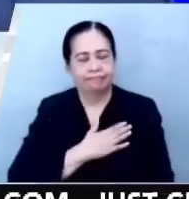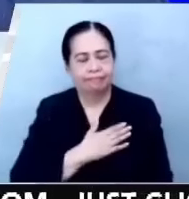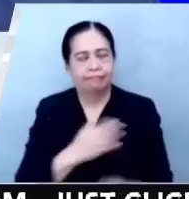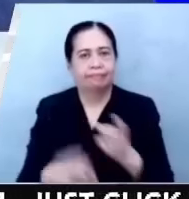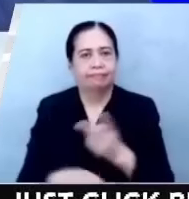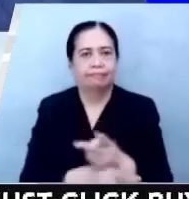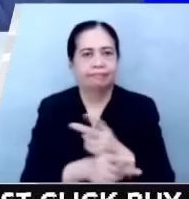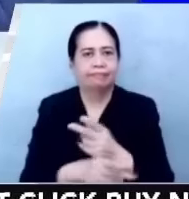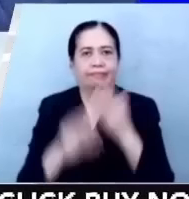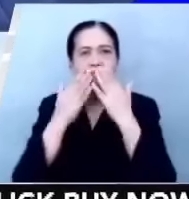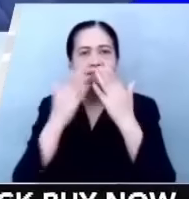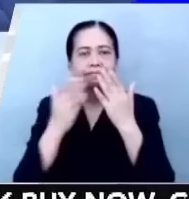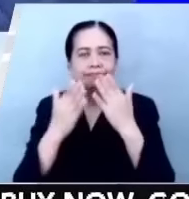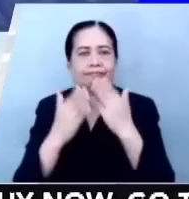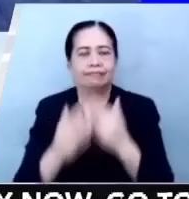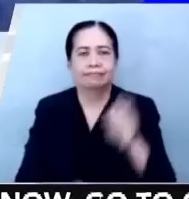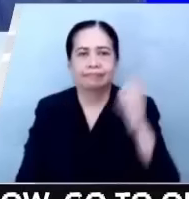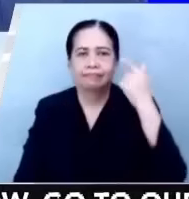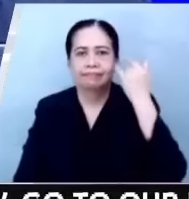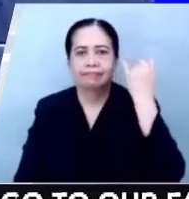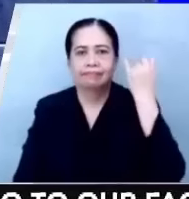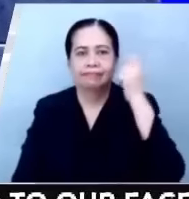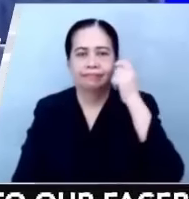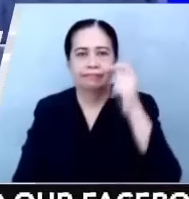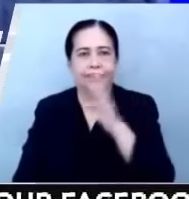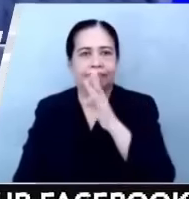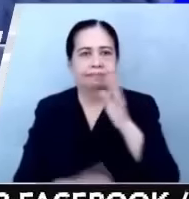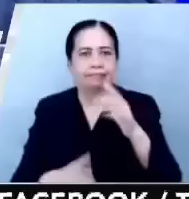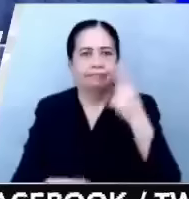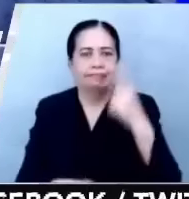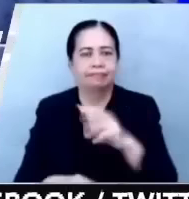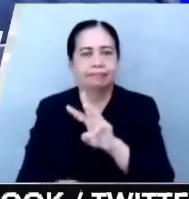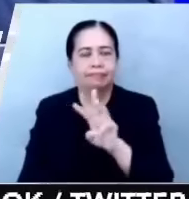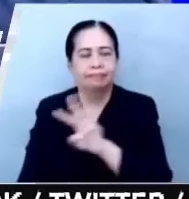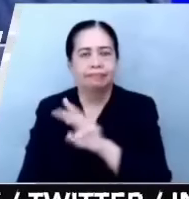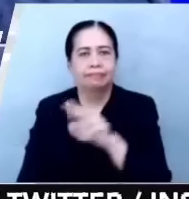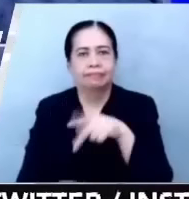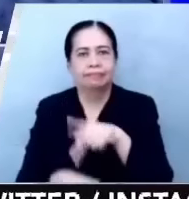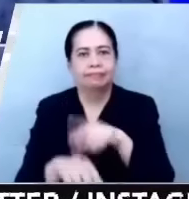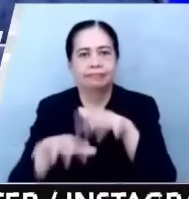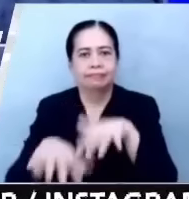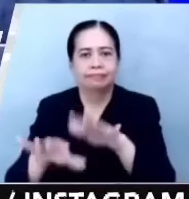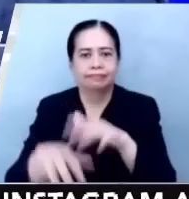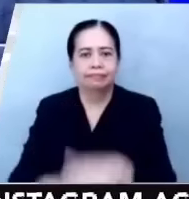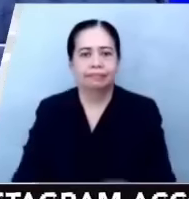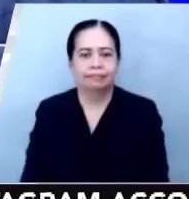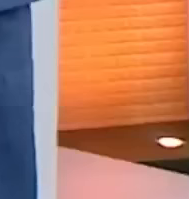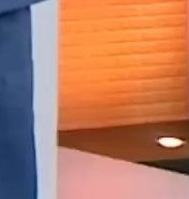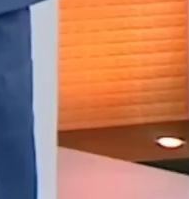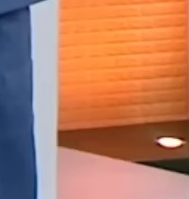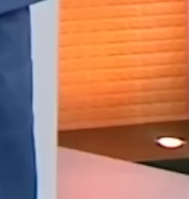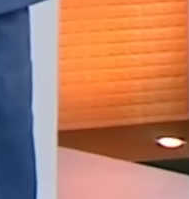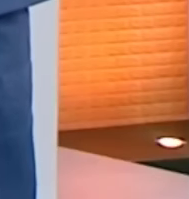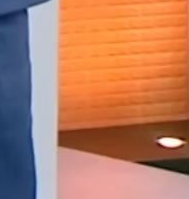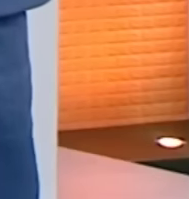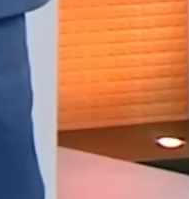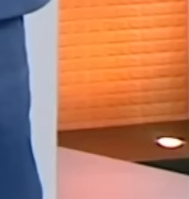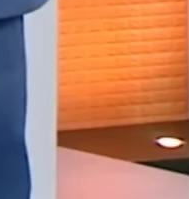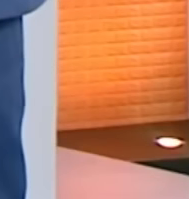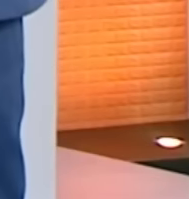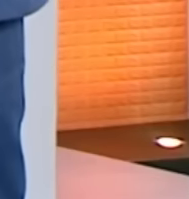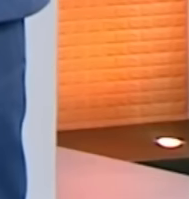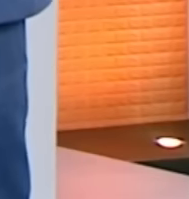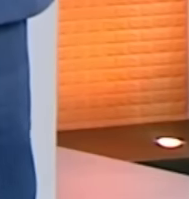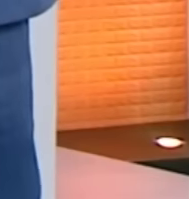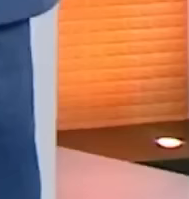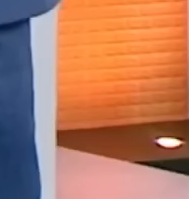Commodore Jay Tariela, PCG spokesperson for the West Philippine Sea. Thank you, sir. Igan, mauna ka sa mga